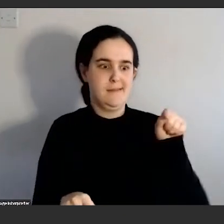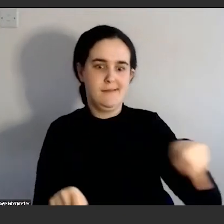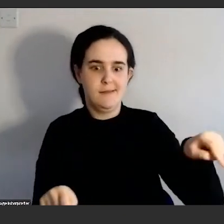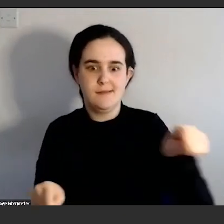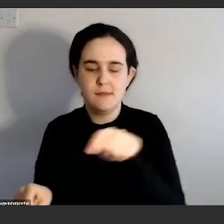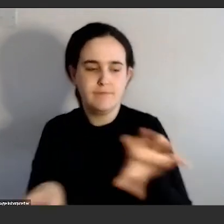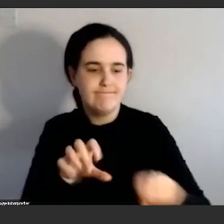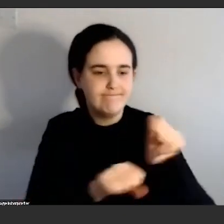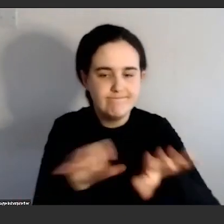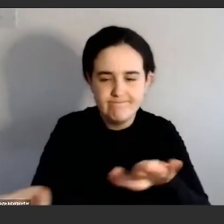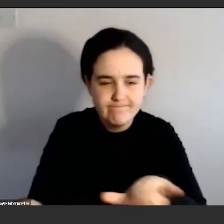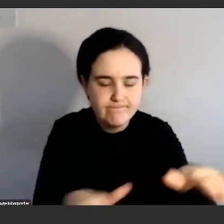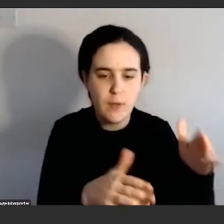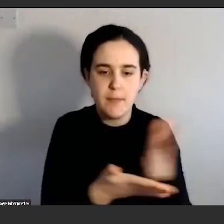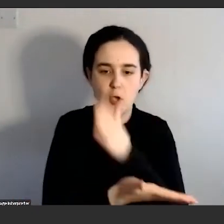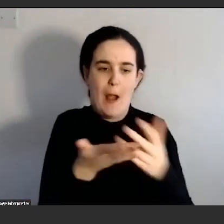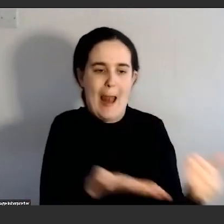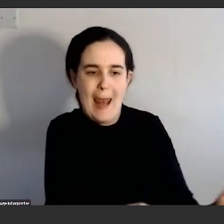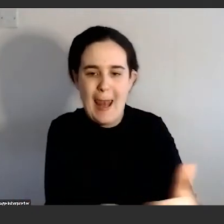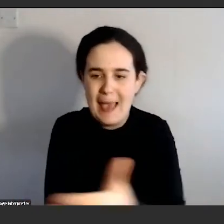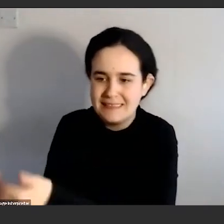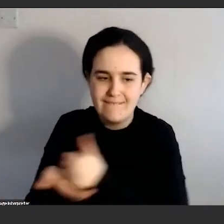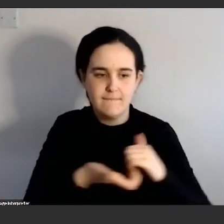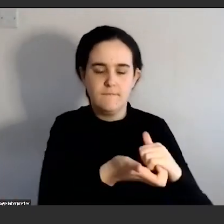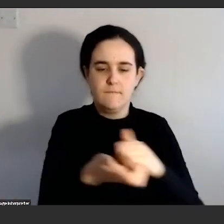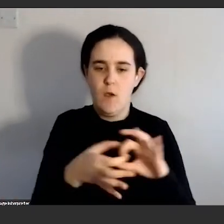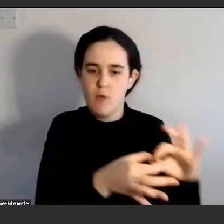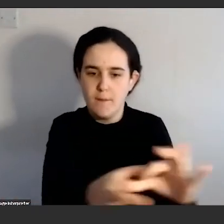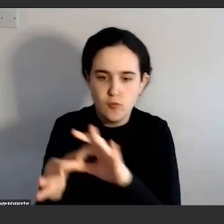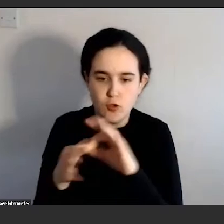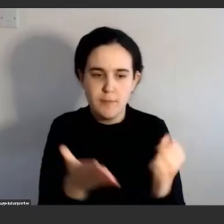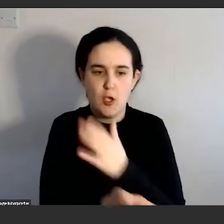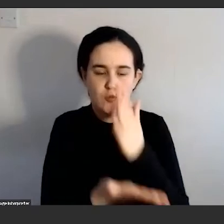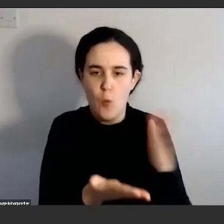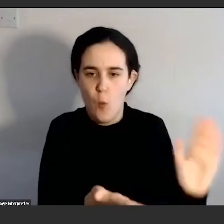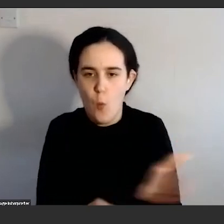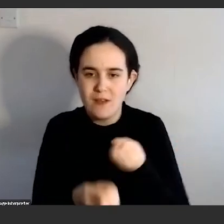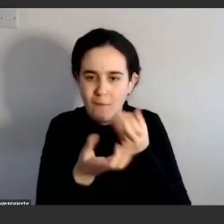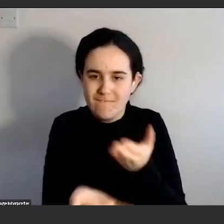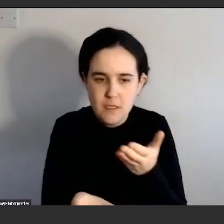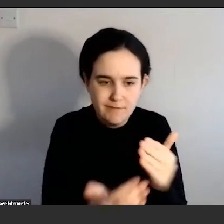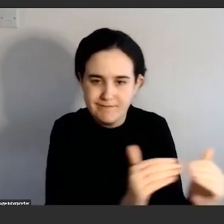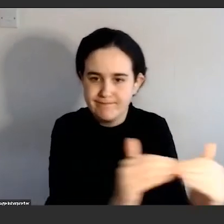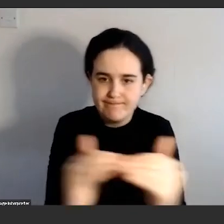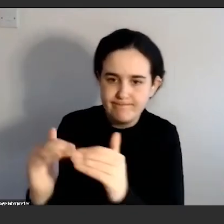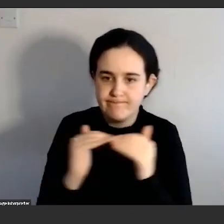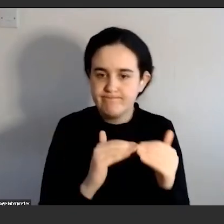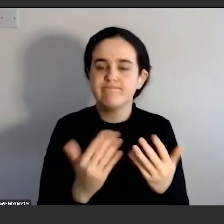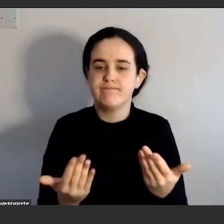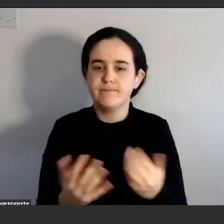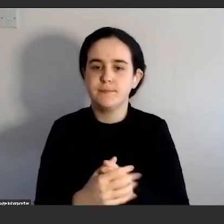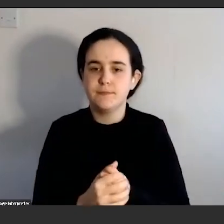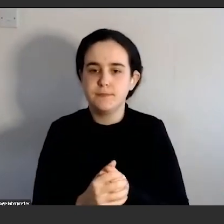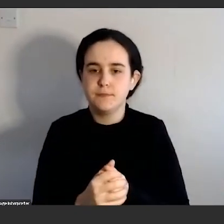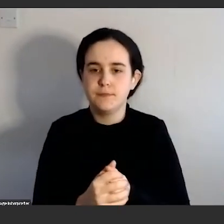well. Health facilities and transport services that are already adapted for easy access by people